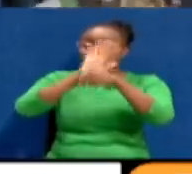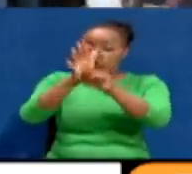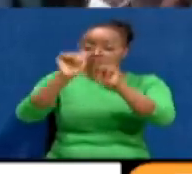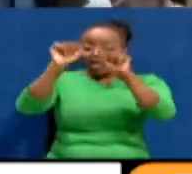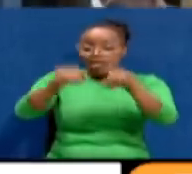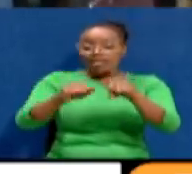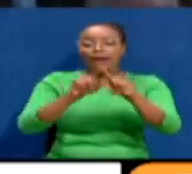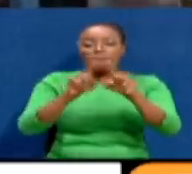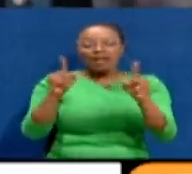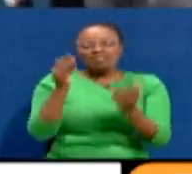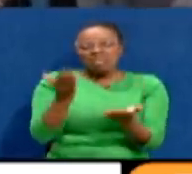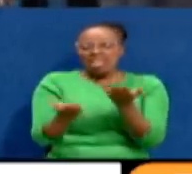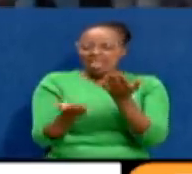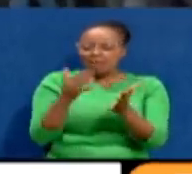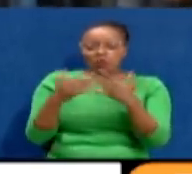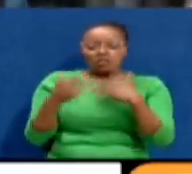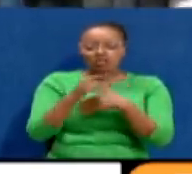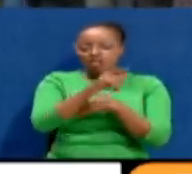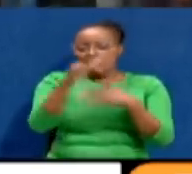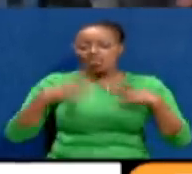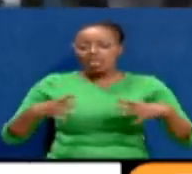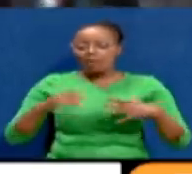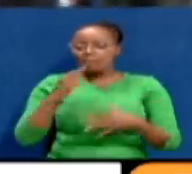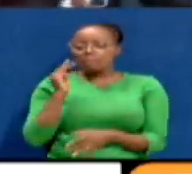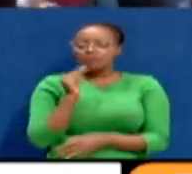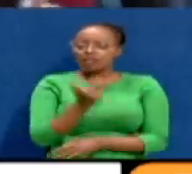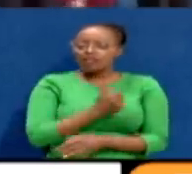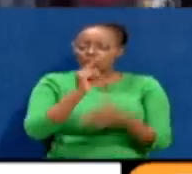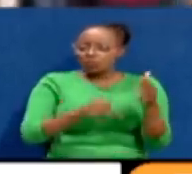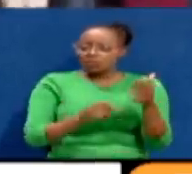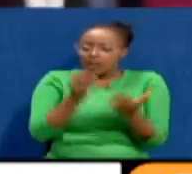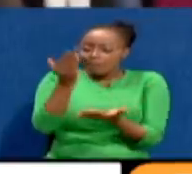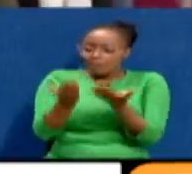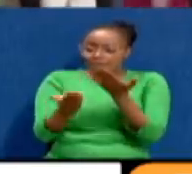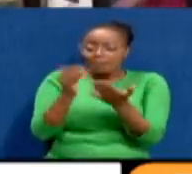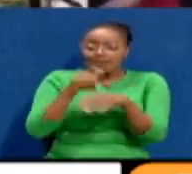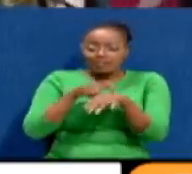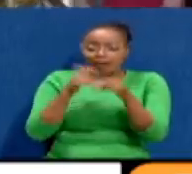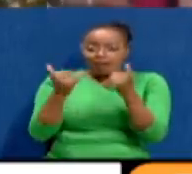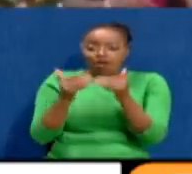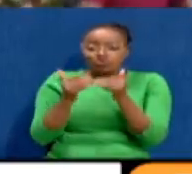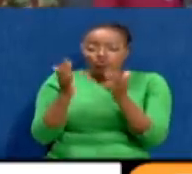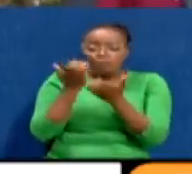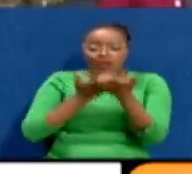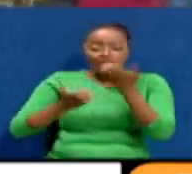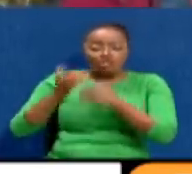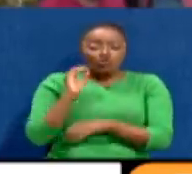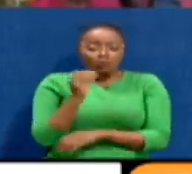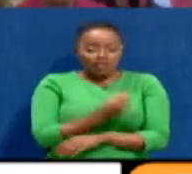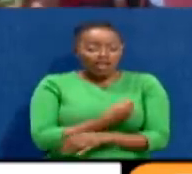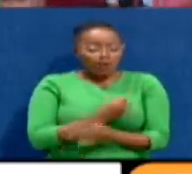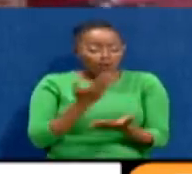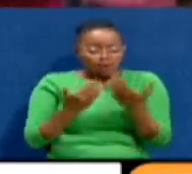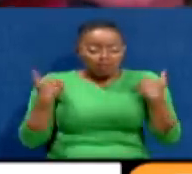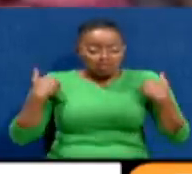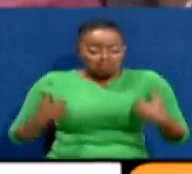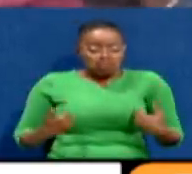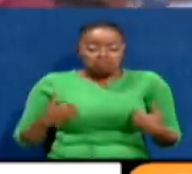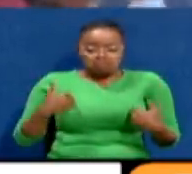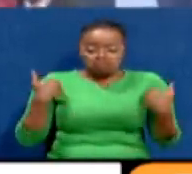And maybe what the public are telling us is that it is probably time to reopen the economy. And for